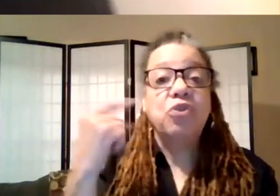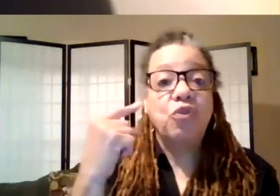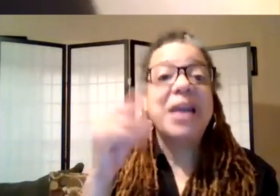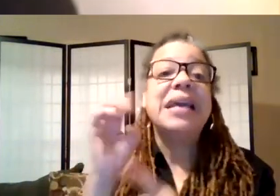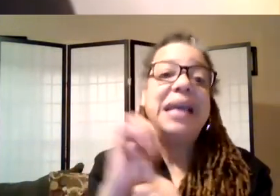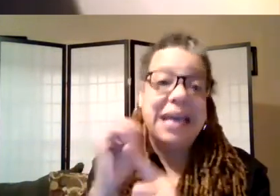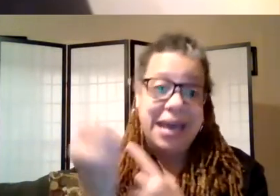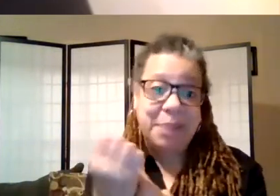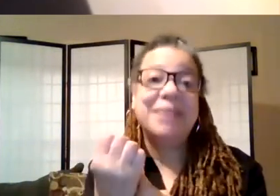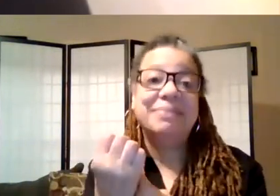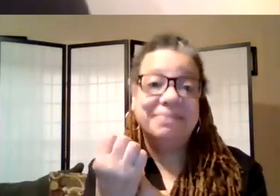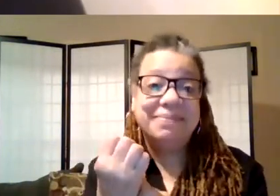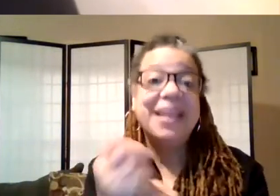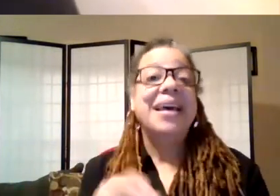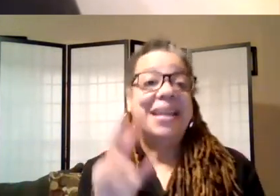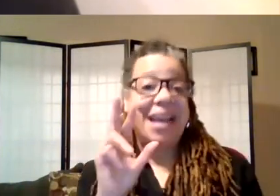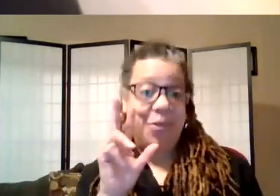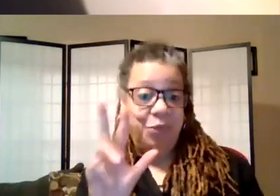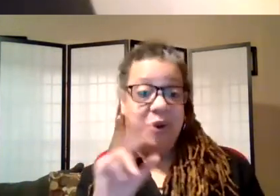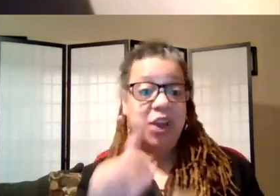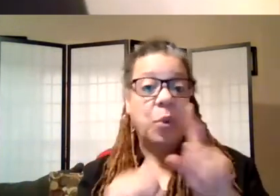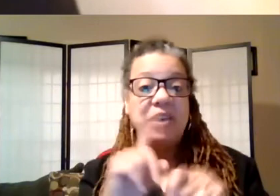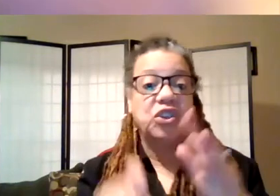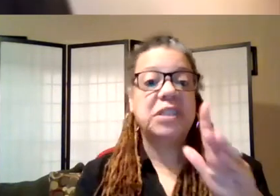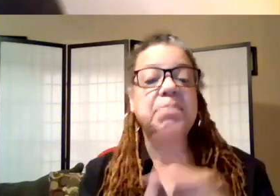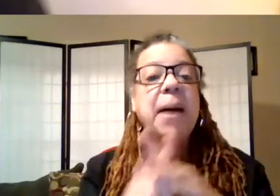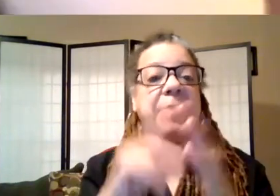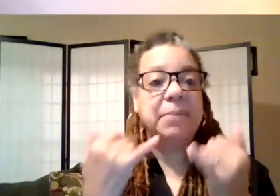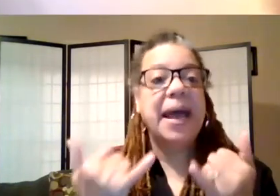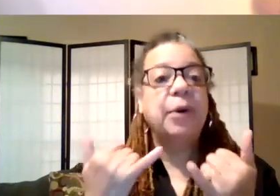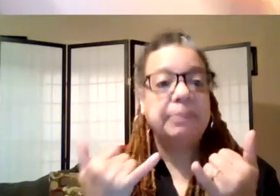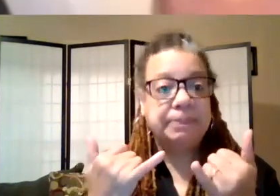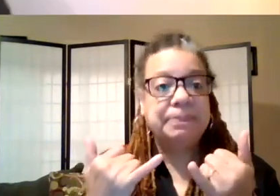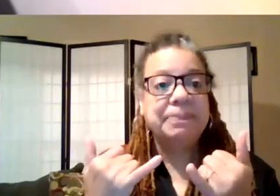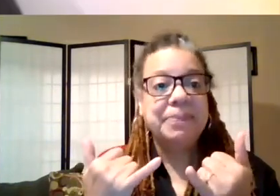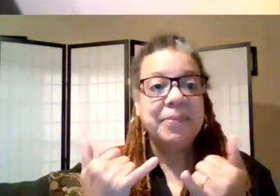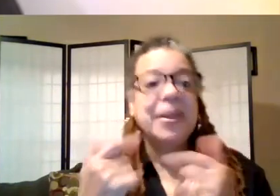Great. Three questions for you. And then we're going to end